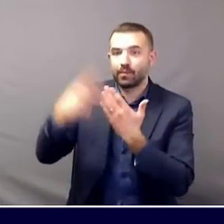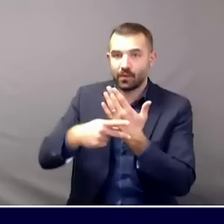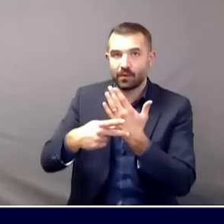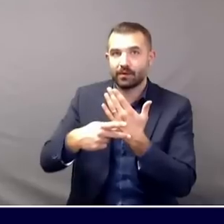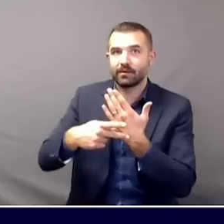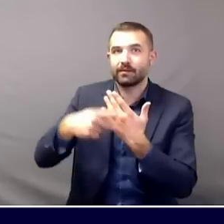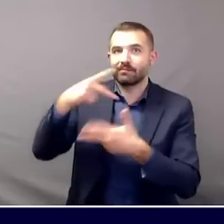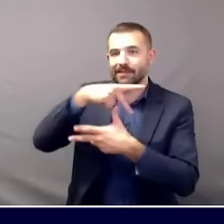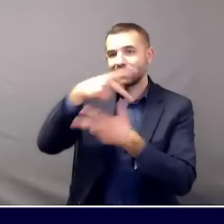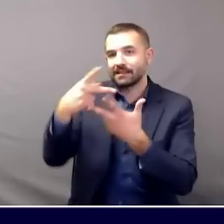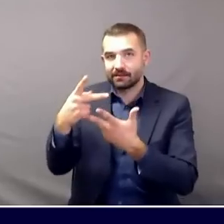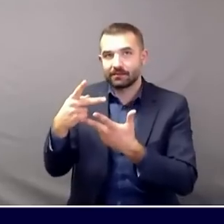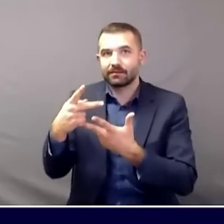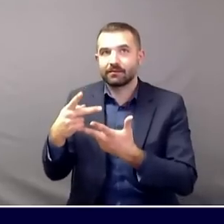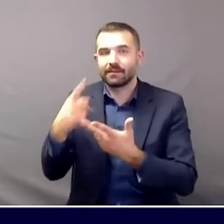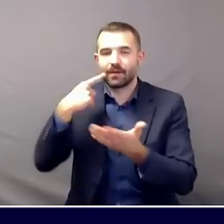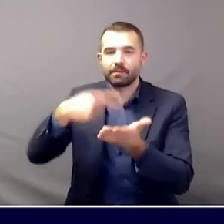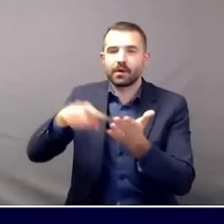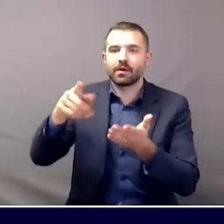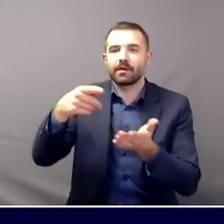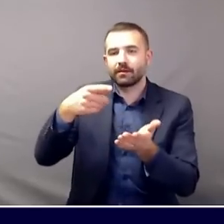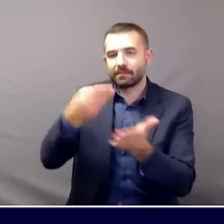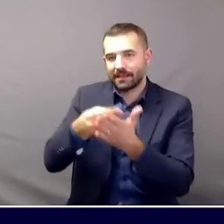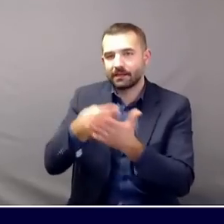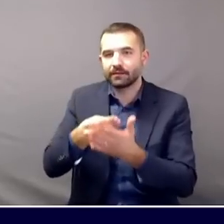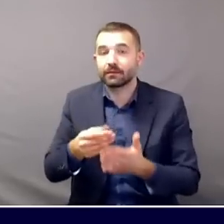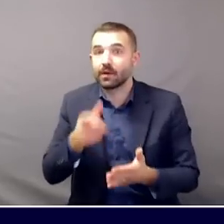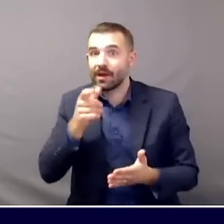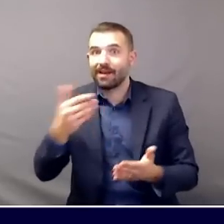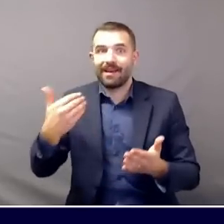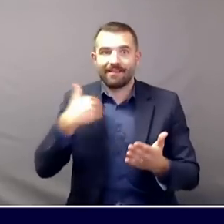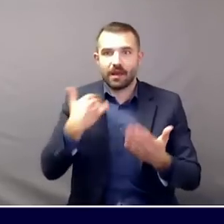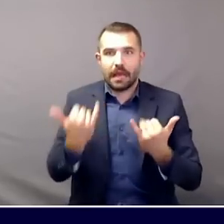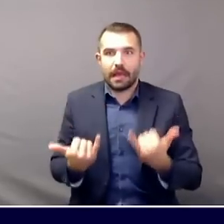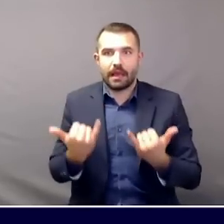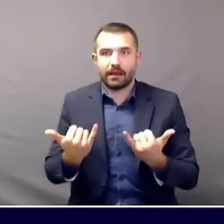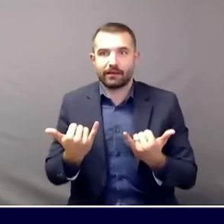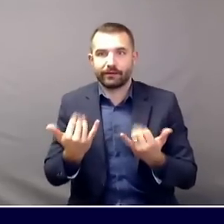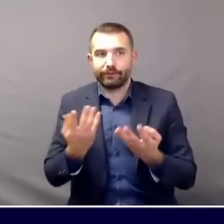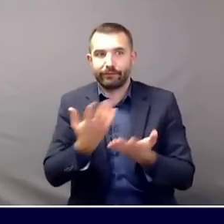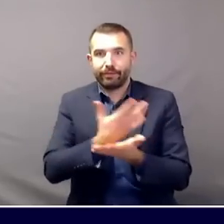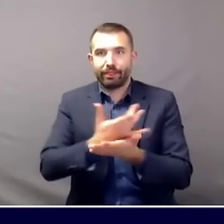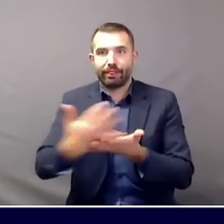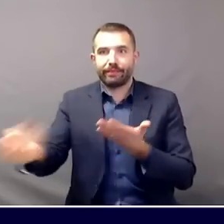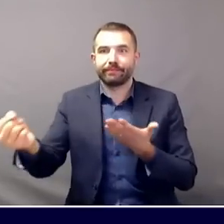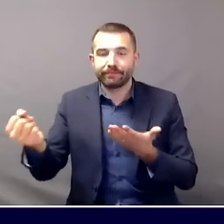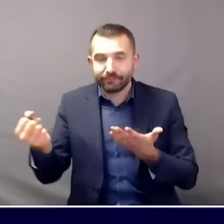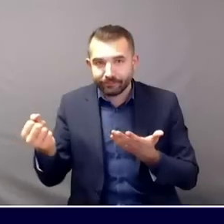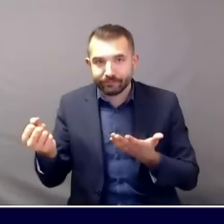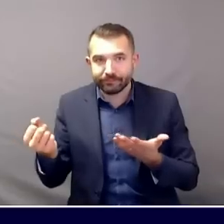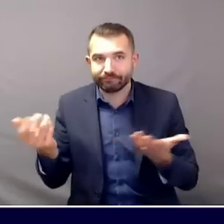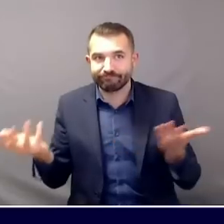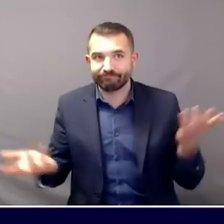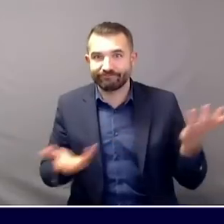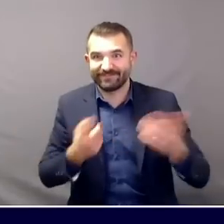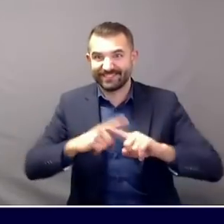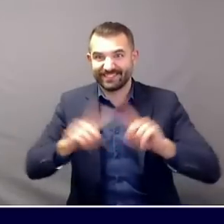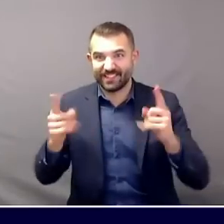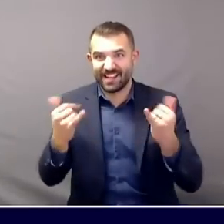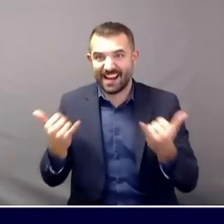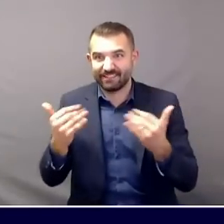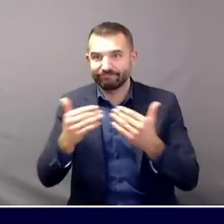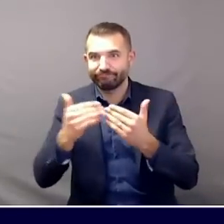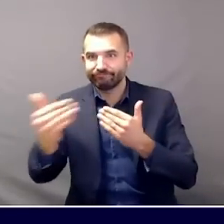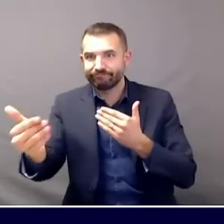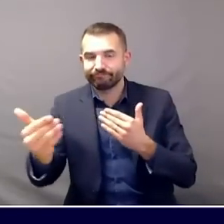payroll. All that's gone by the boards now. That's a huge difference. And that's why we continue to say, and as